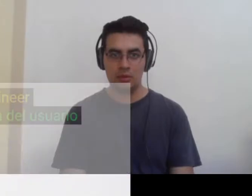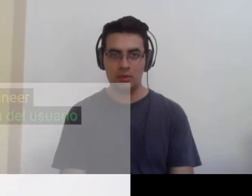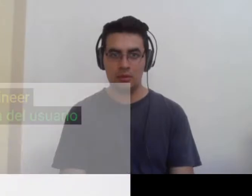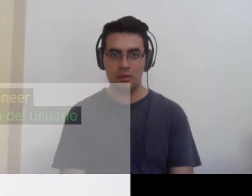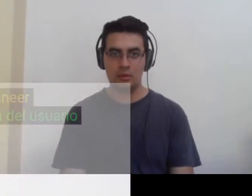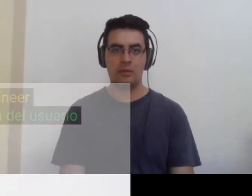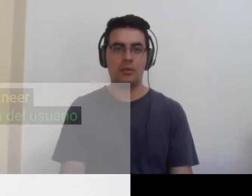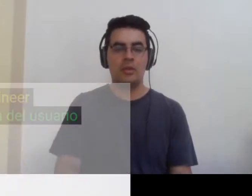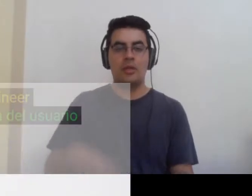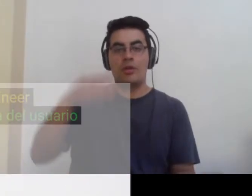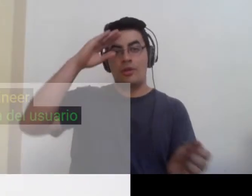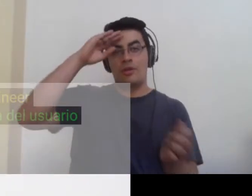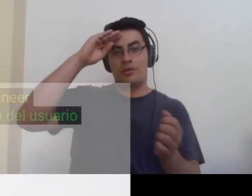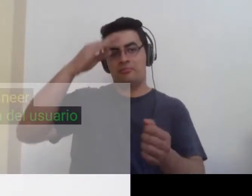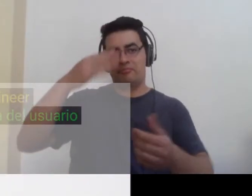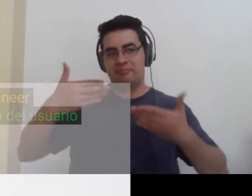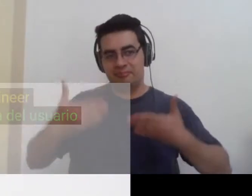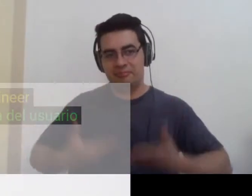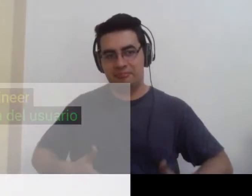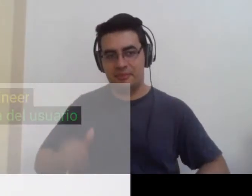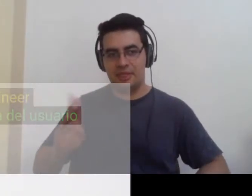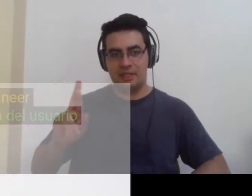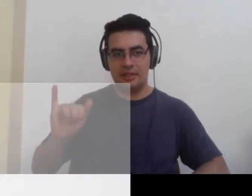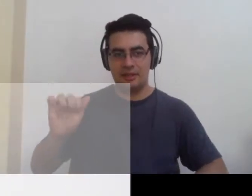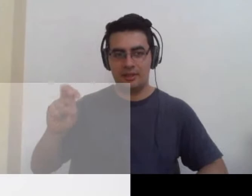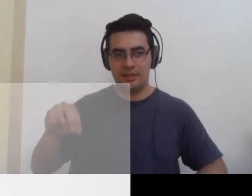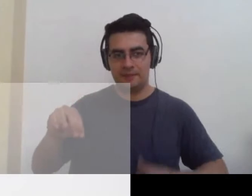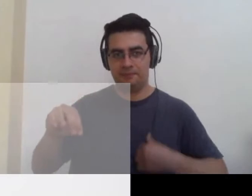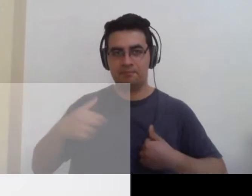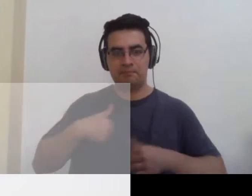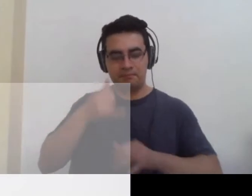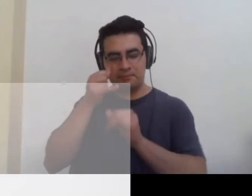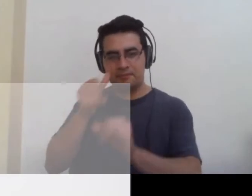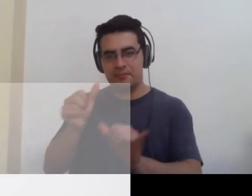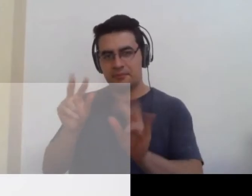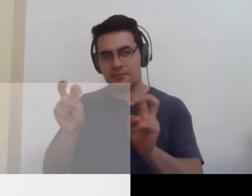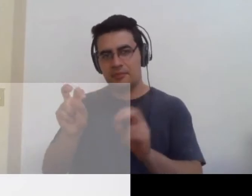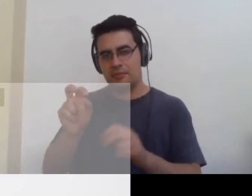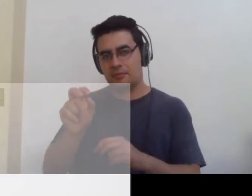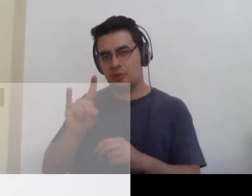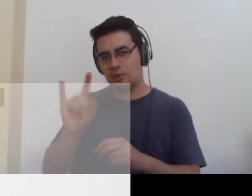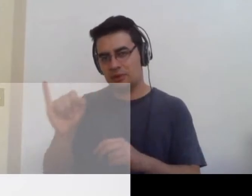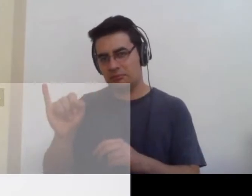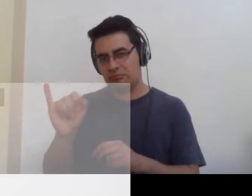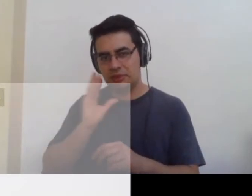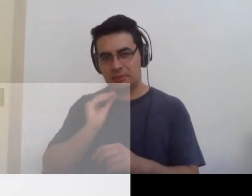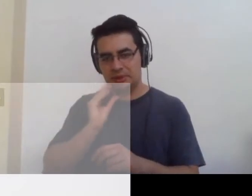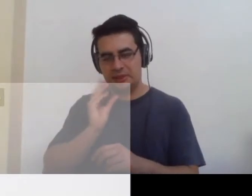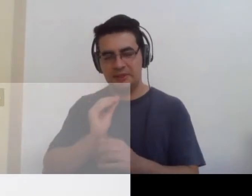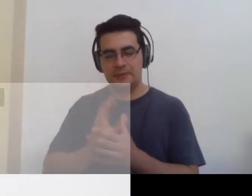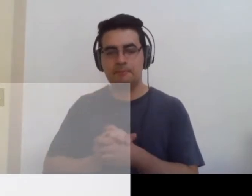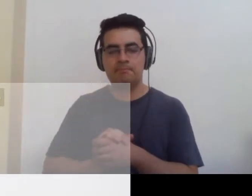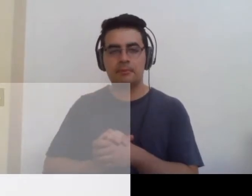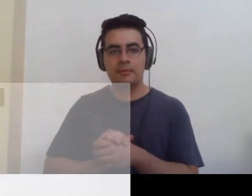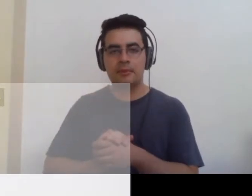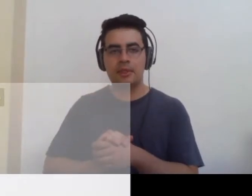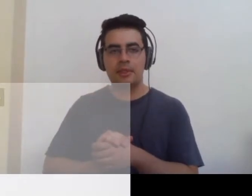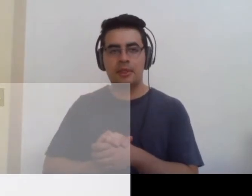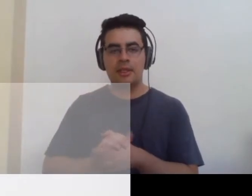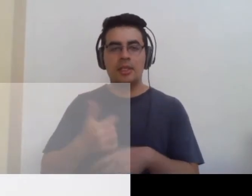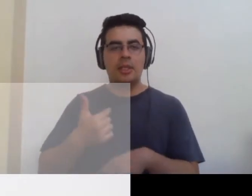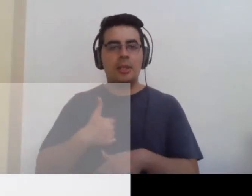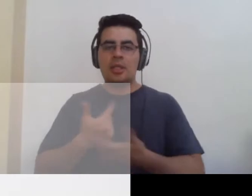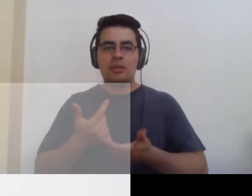Hi, I'm Brian, a user experience engineer on the Flutter UX team. I combine my background in design and